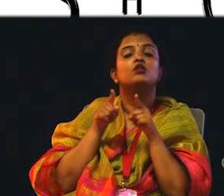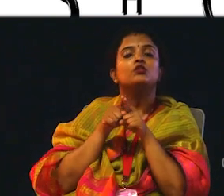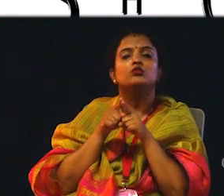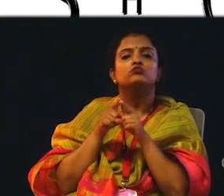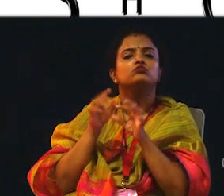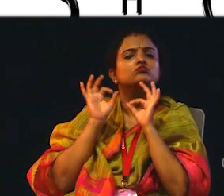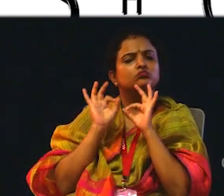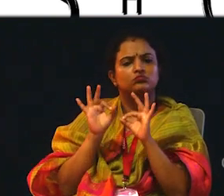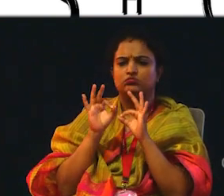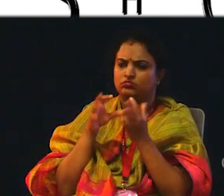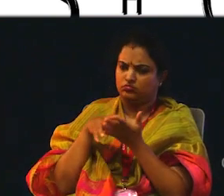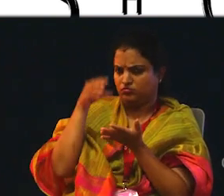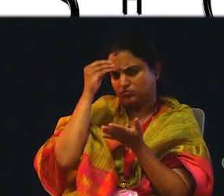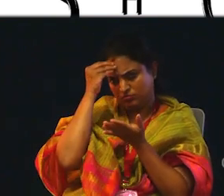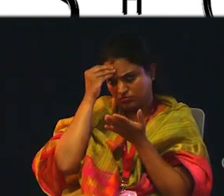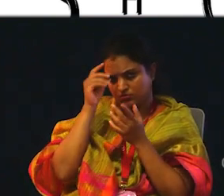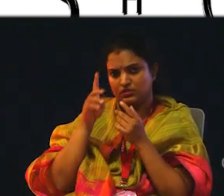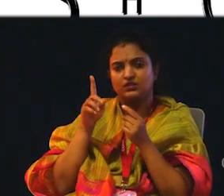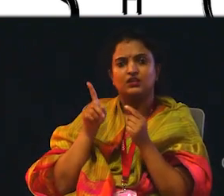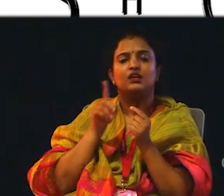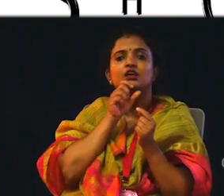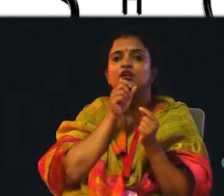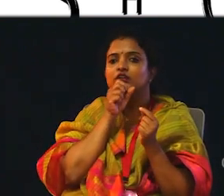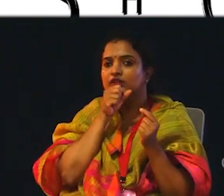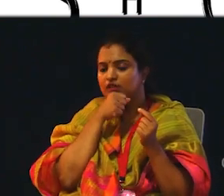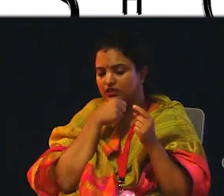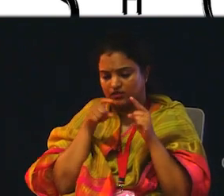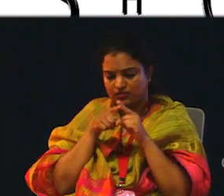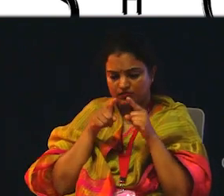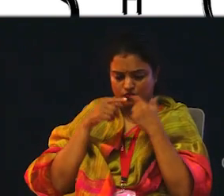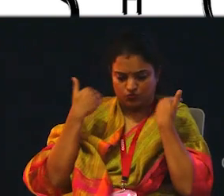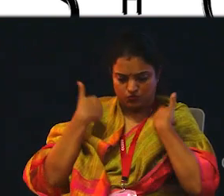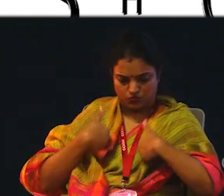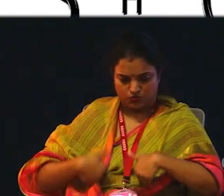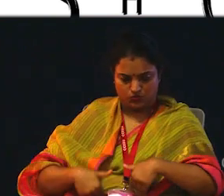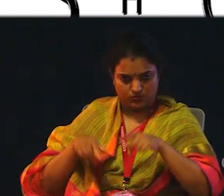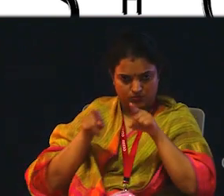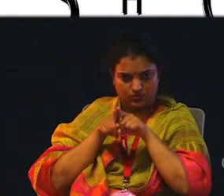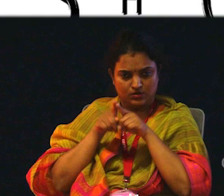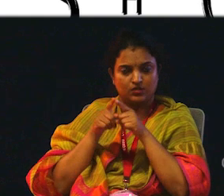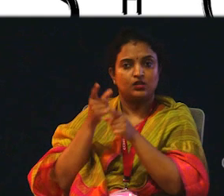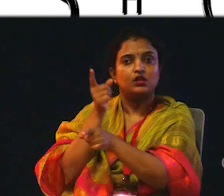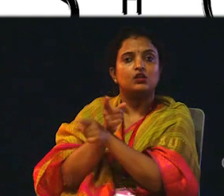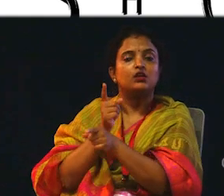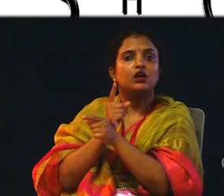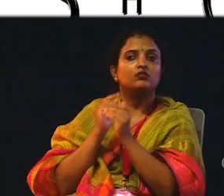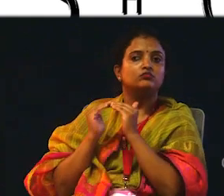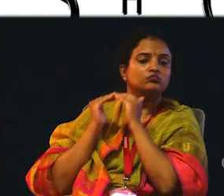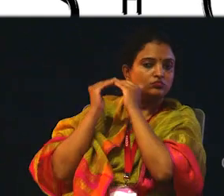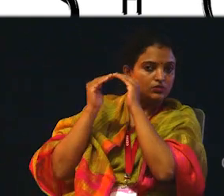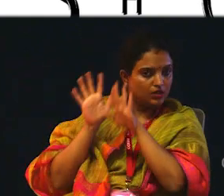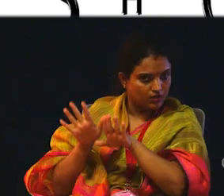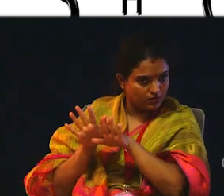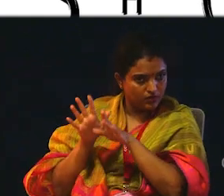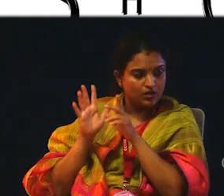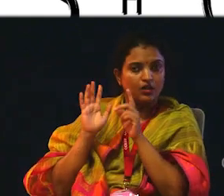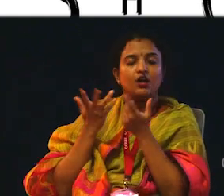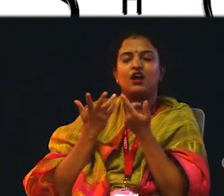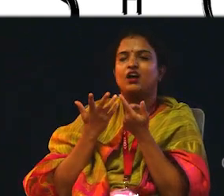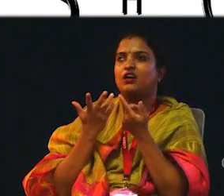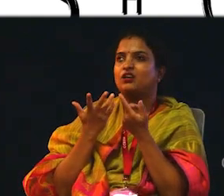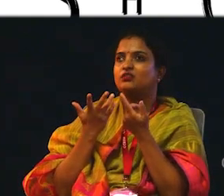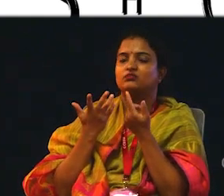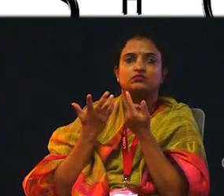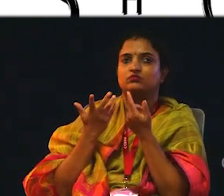known and researched. The H stands for the human element, the teacher or the adult, who acts like a